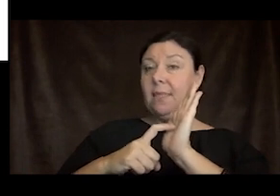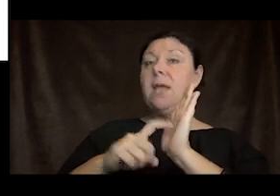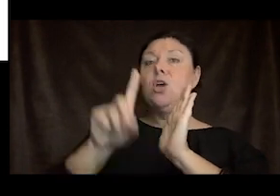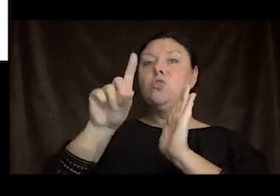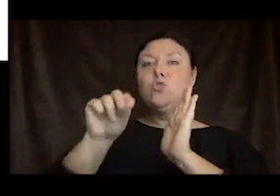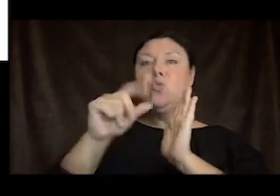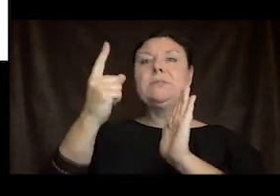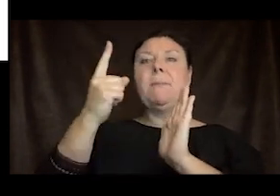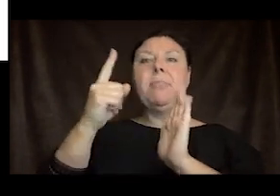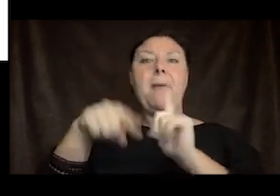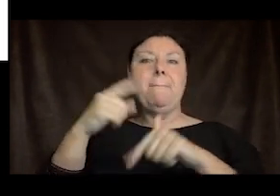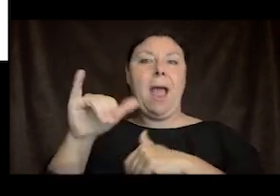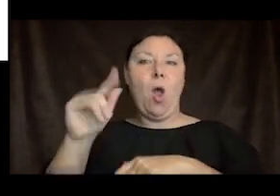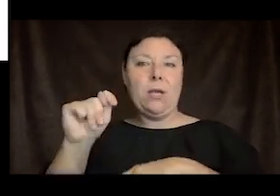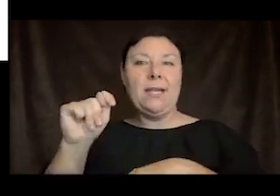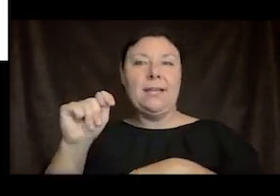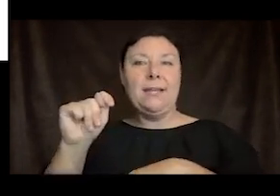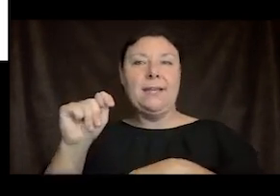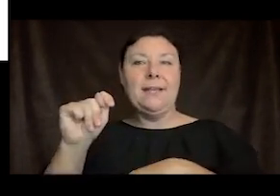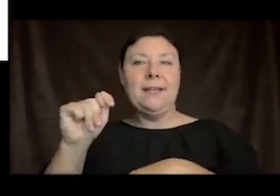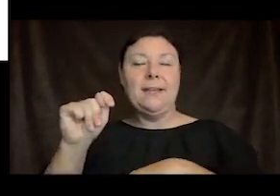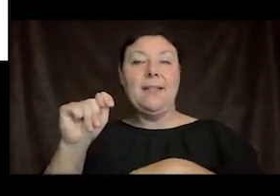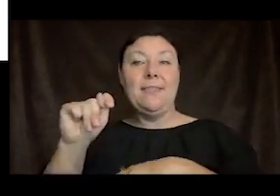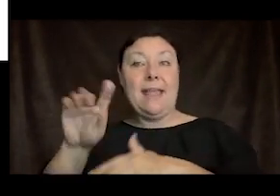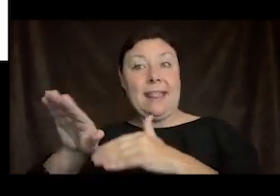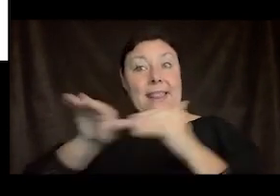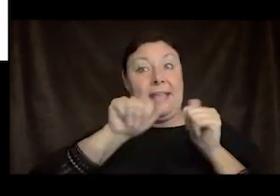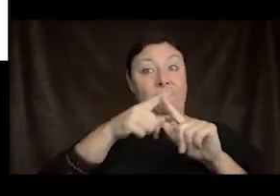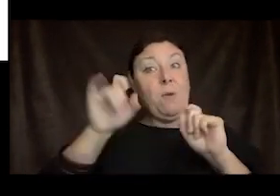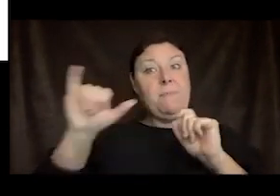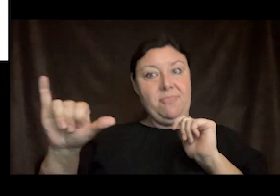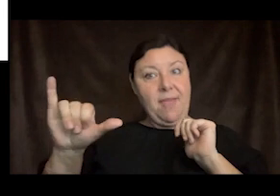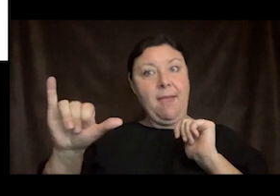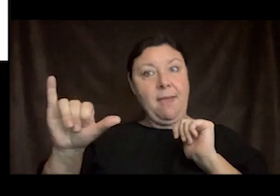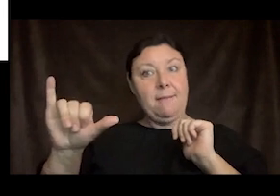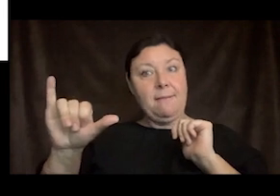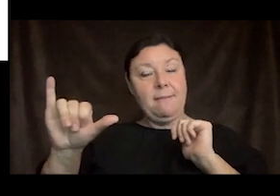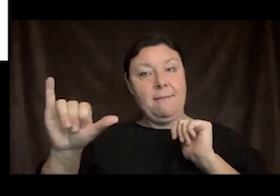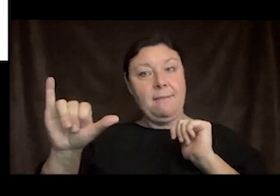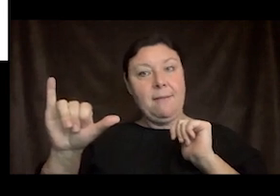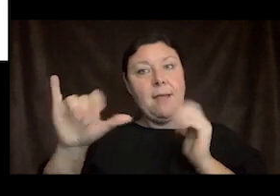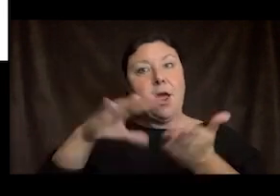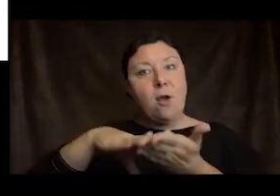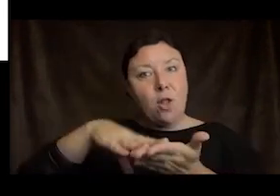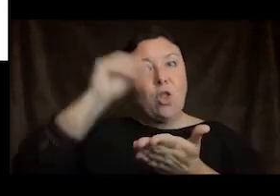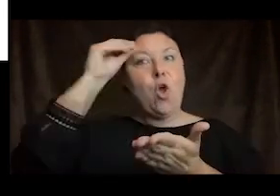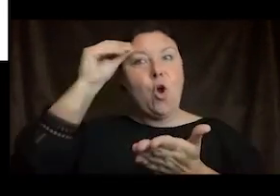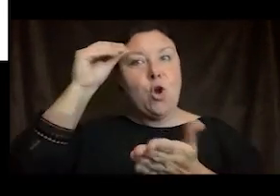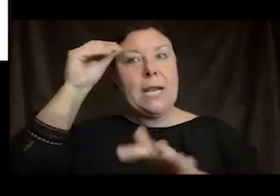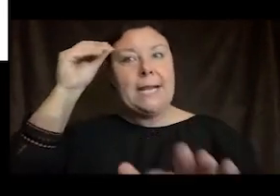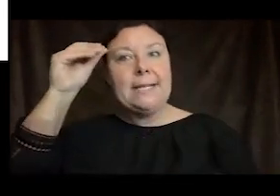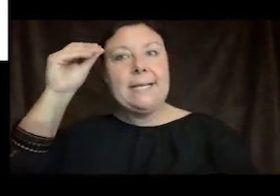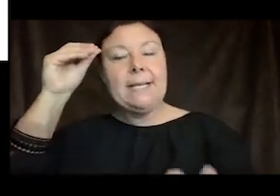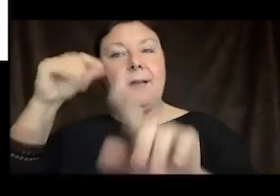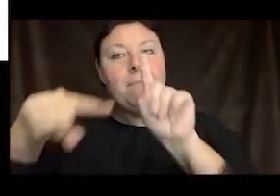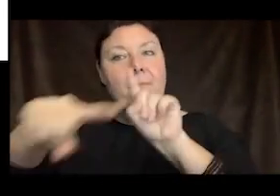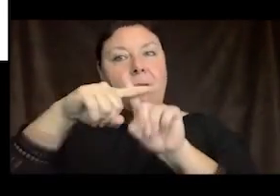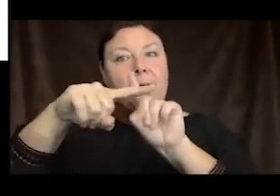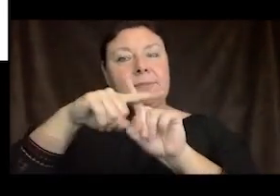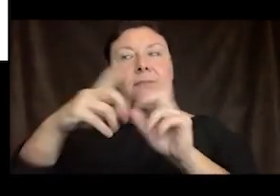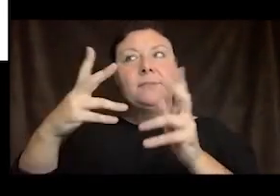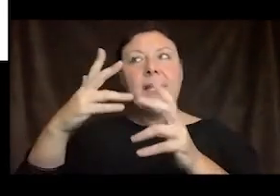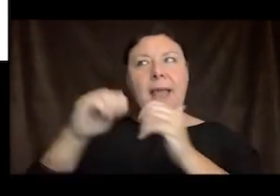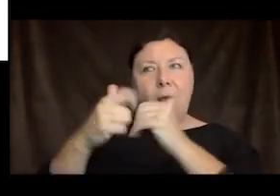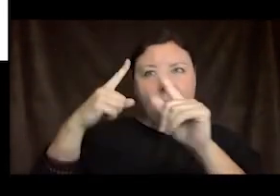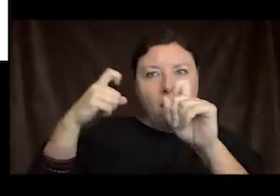it, and then leave with a greater understanding of how complex it might be. Reading it,